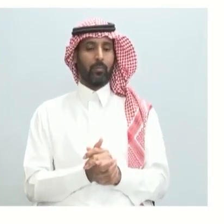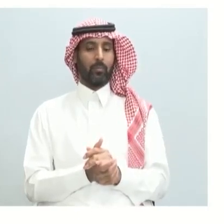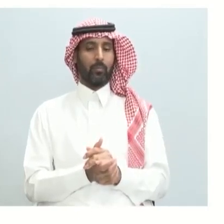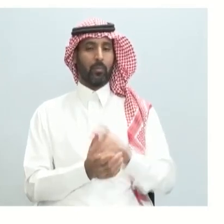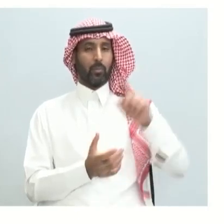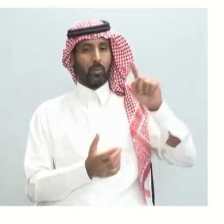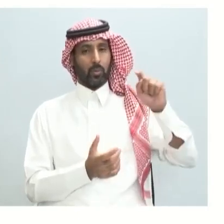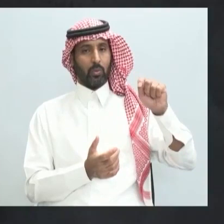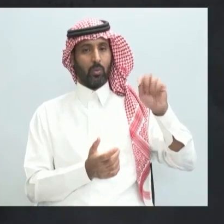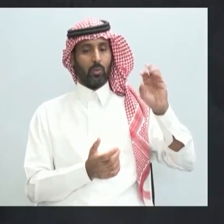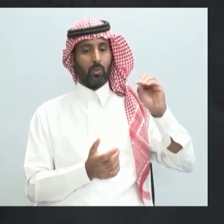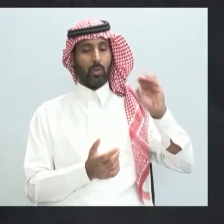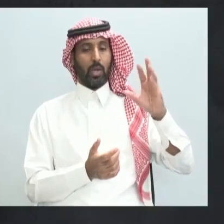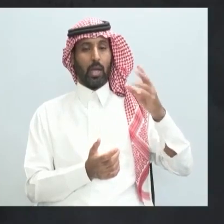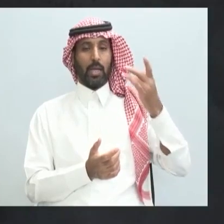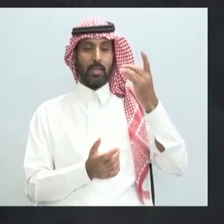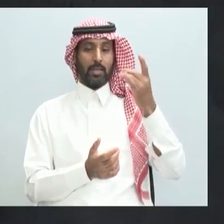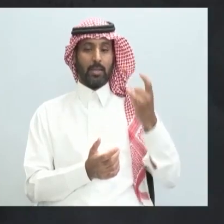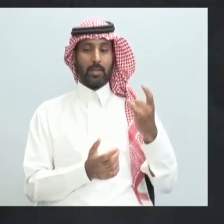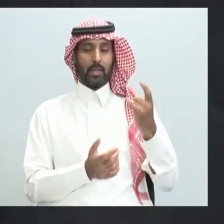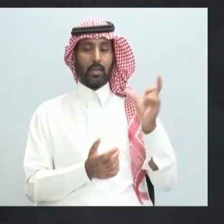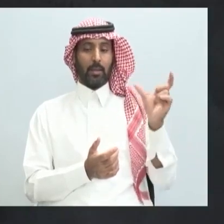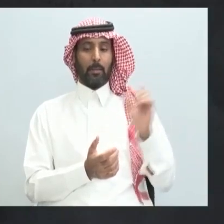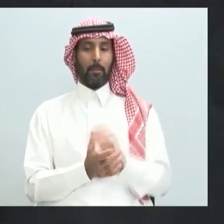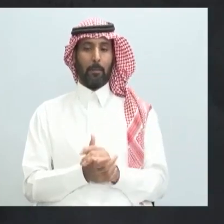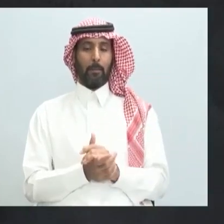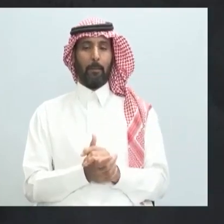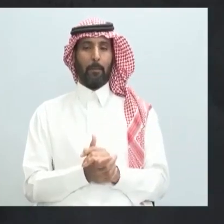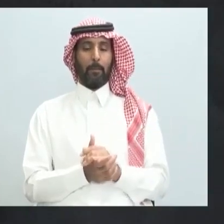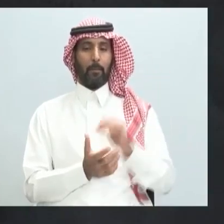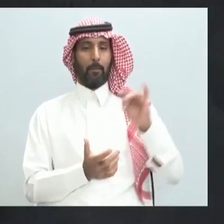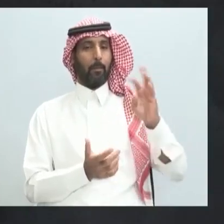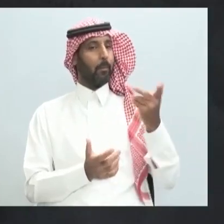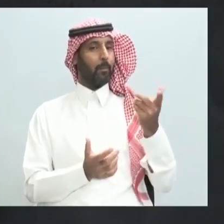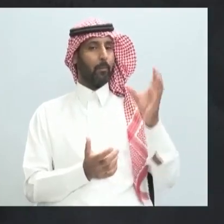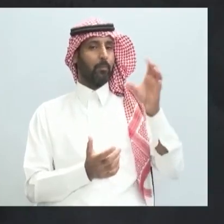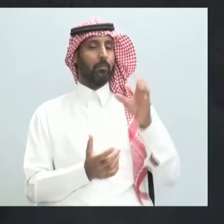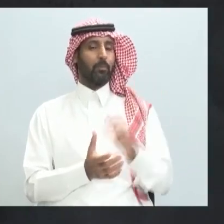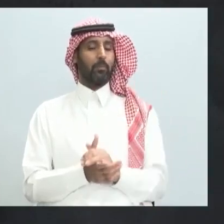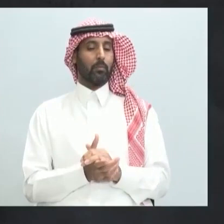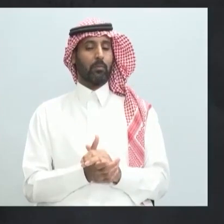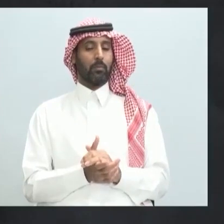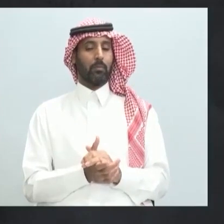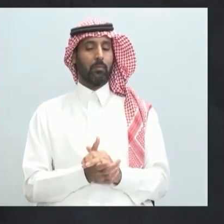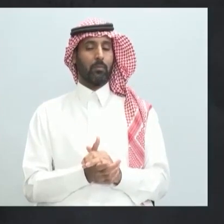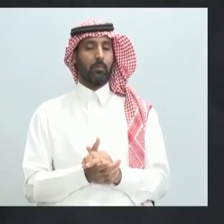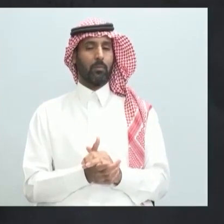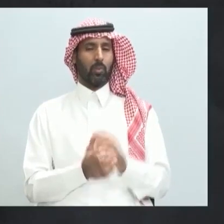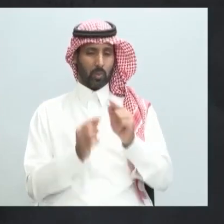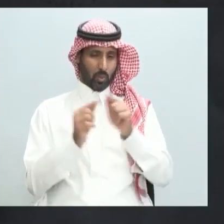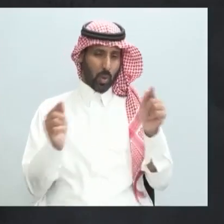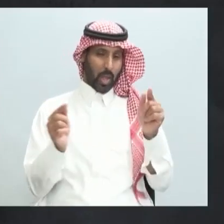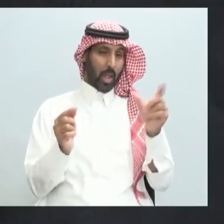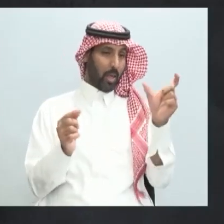which is a 10-letter word? So search for a word that has 10 letters. So it's a little bit of a long